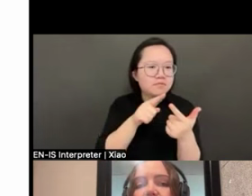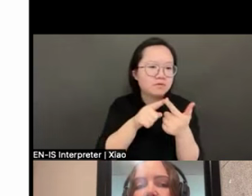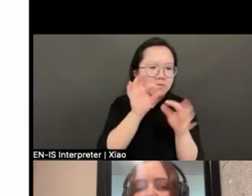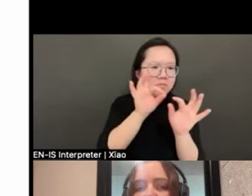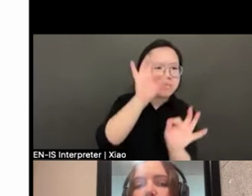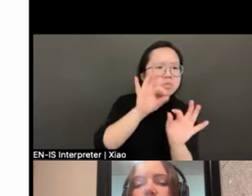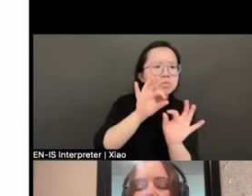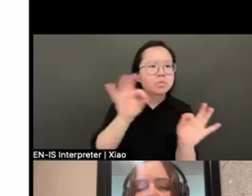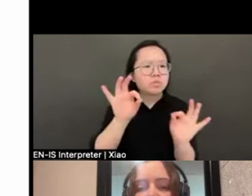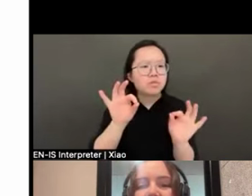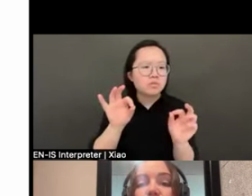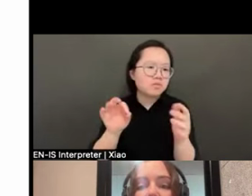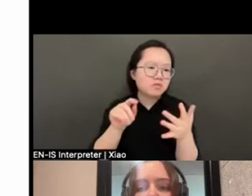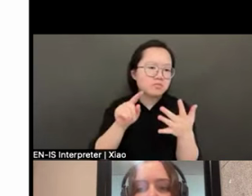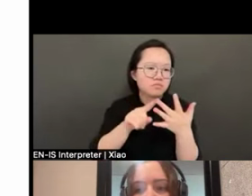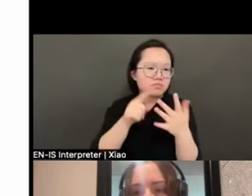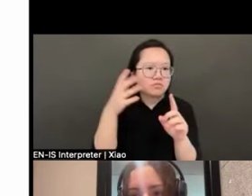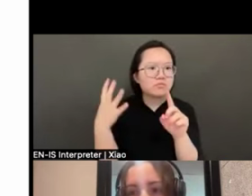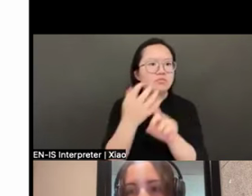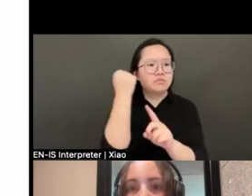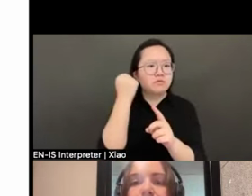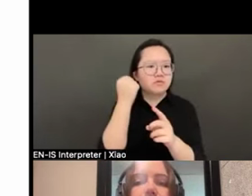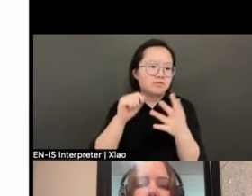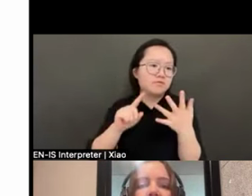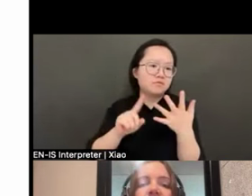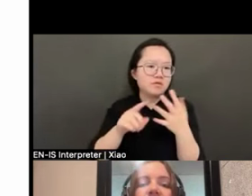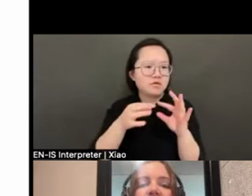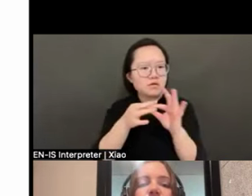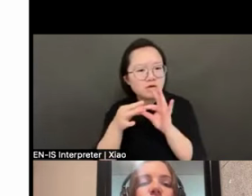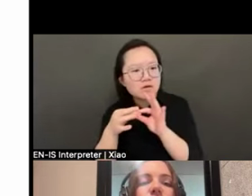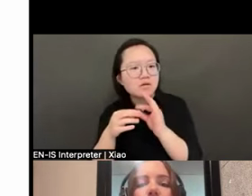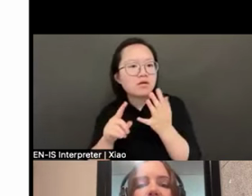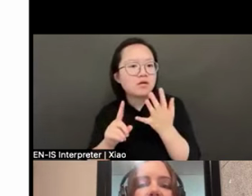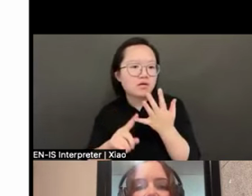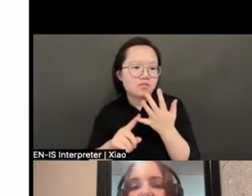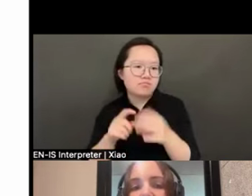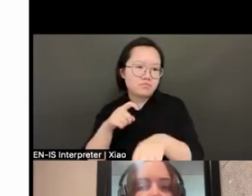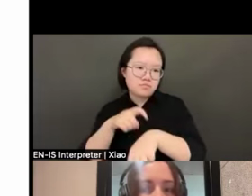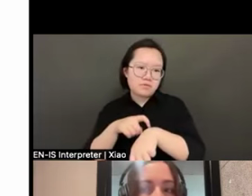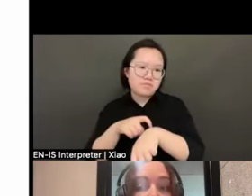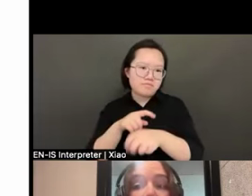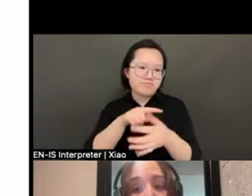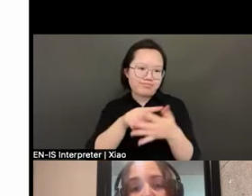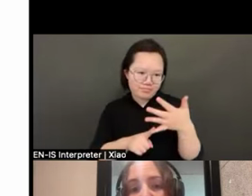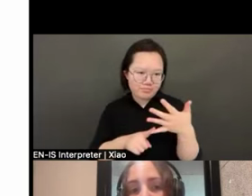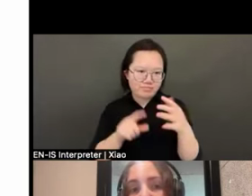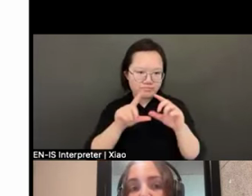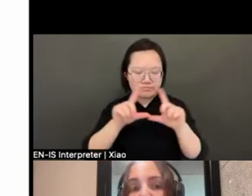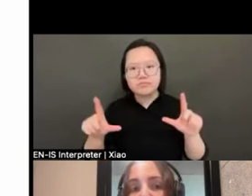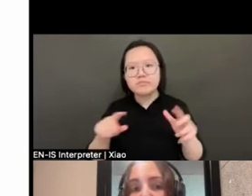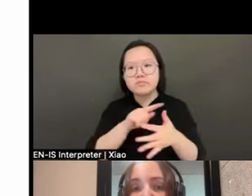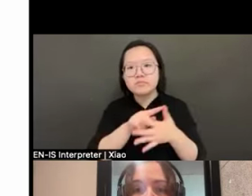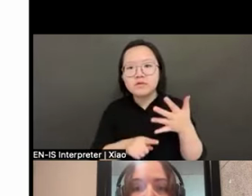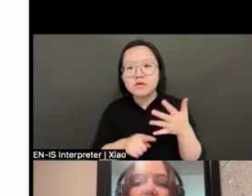it's easy for the reviewers to understand what your project is about, and that you don't omit any information that would be important for